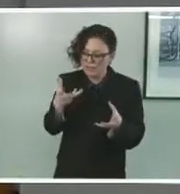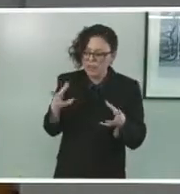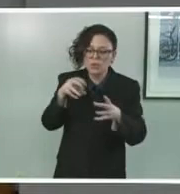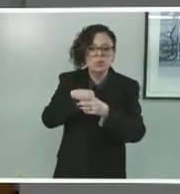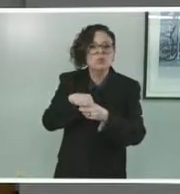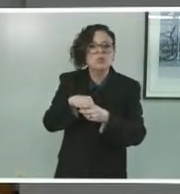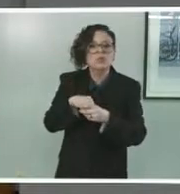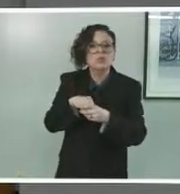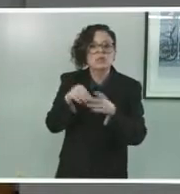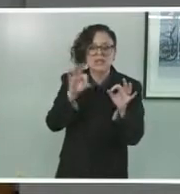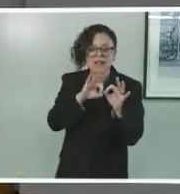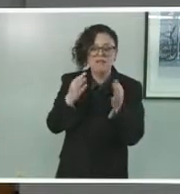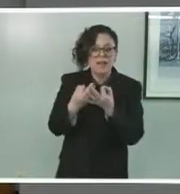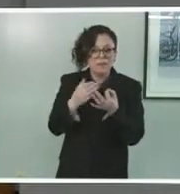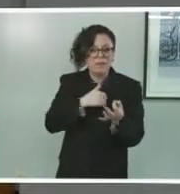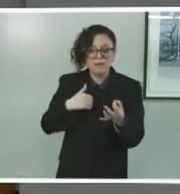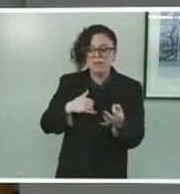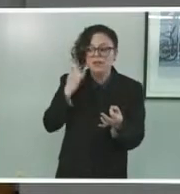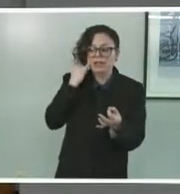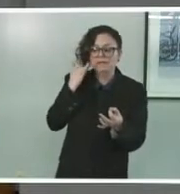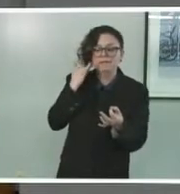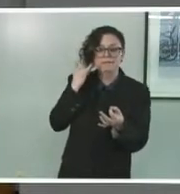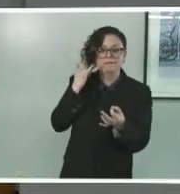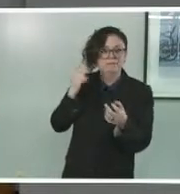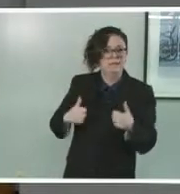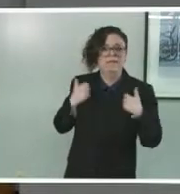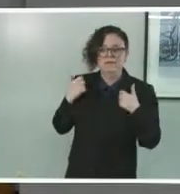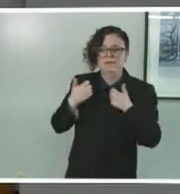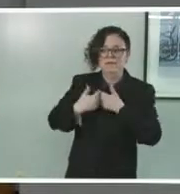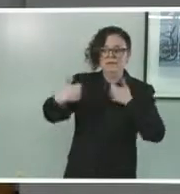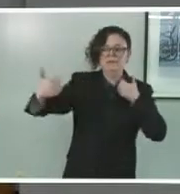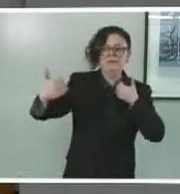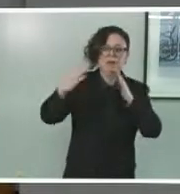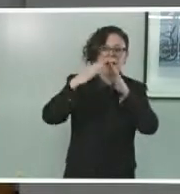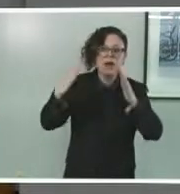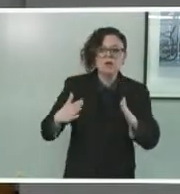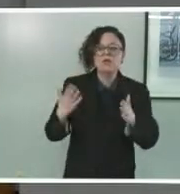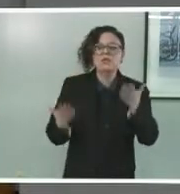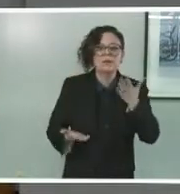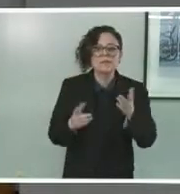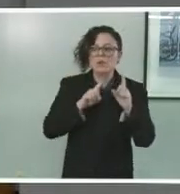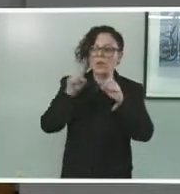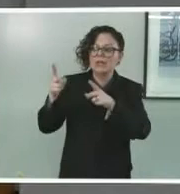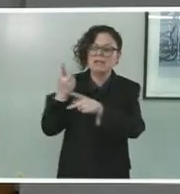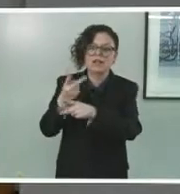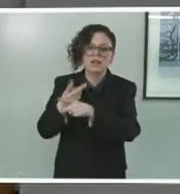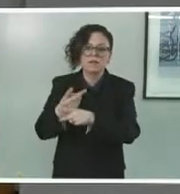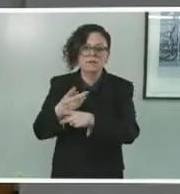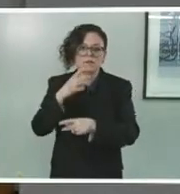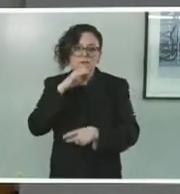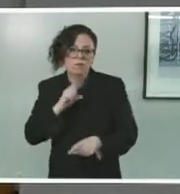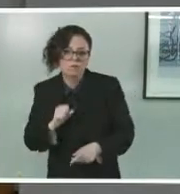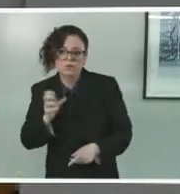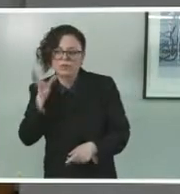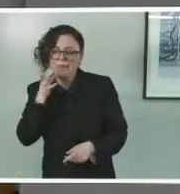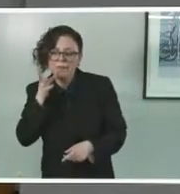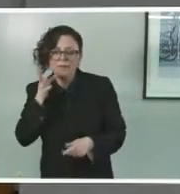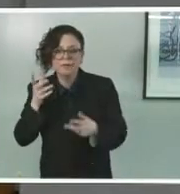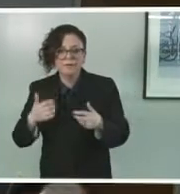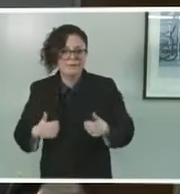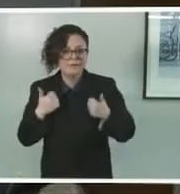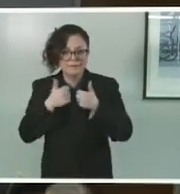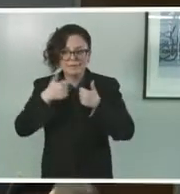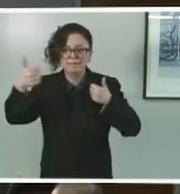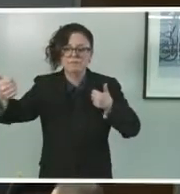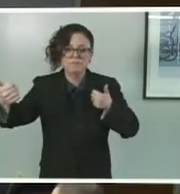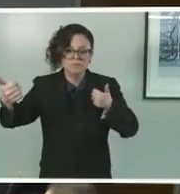member in another household. So if you're going to take care of an elderly mother or what have you, that's absolutely permitted. And this is the